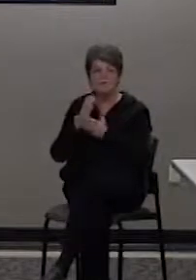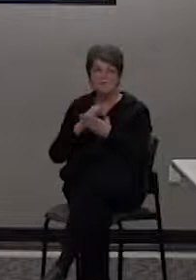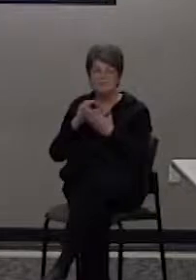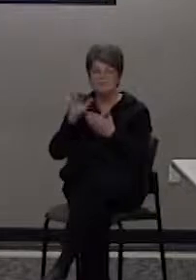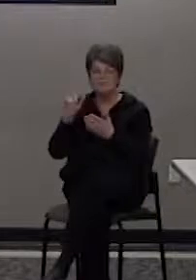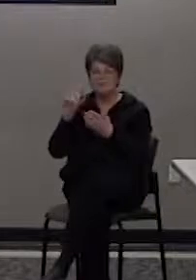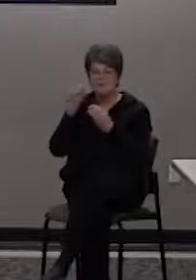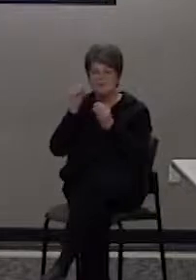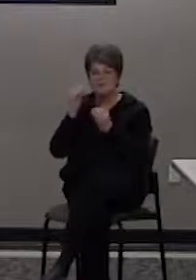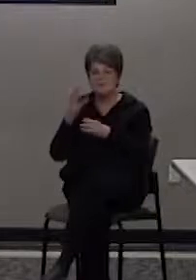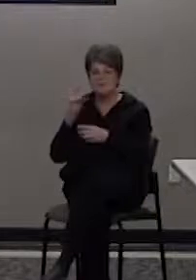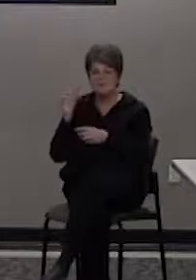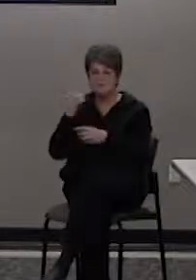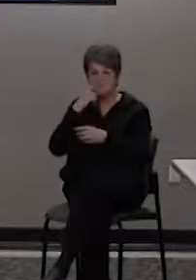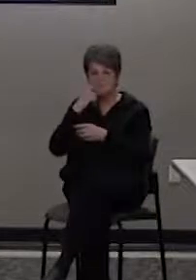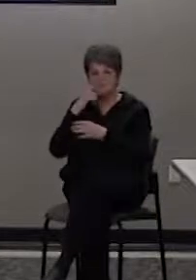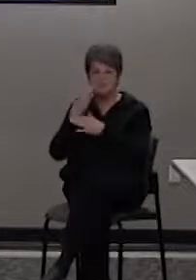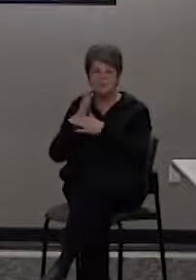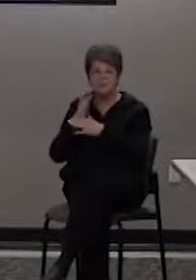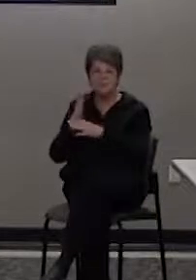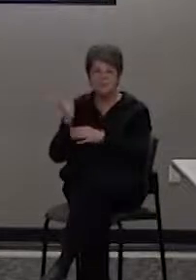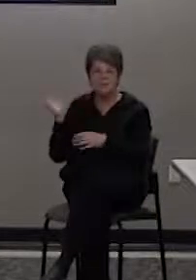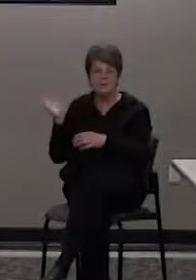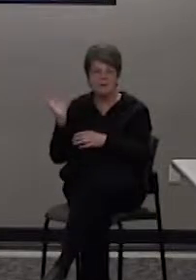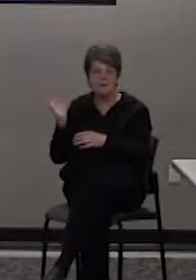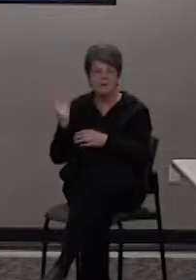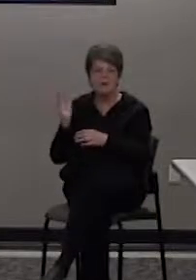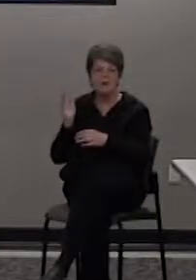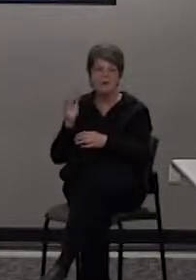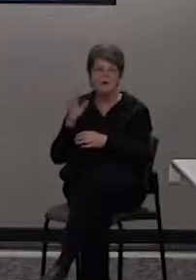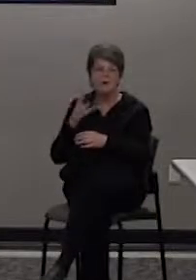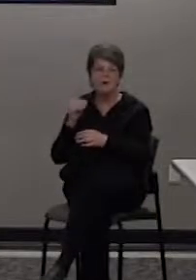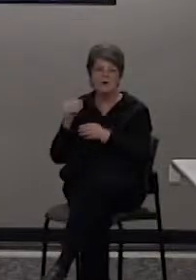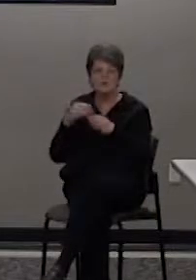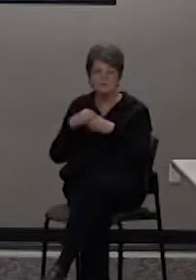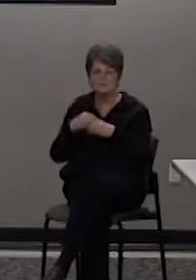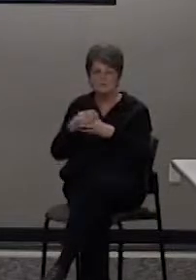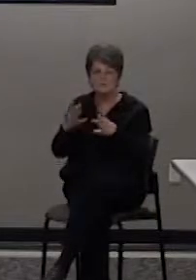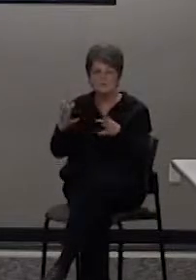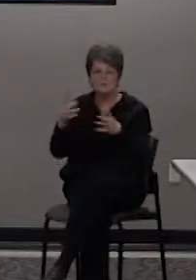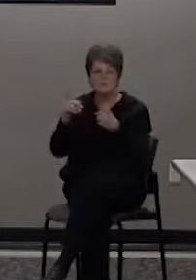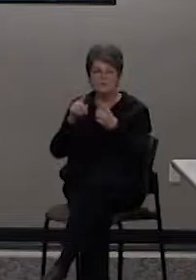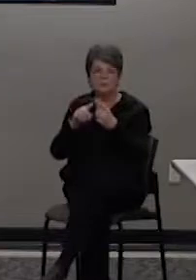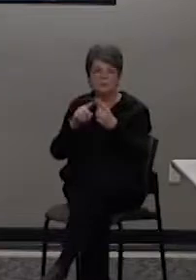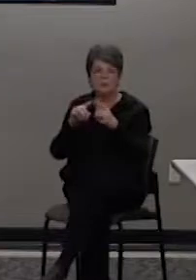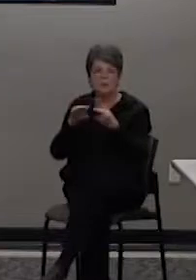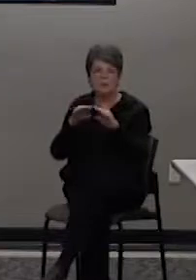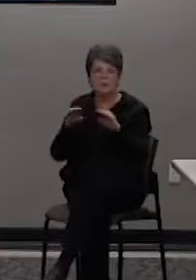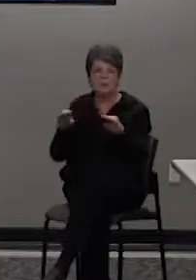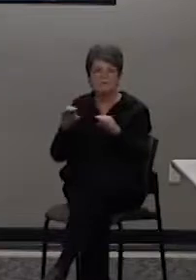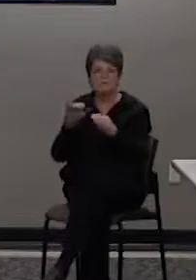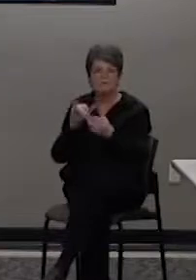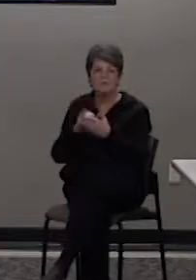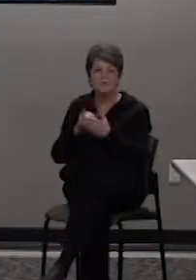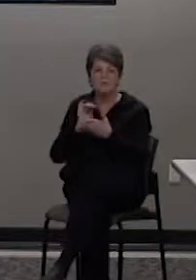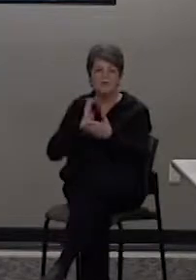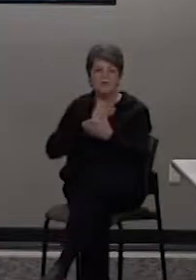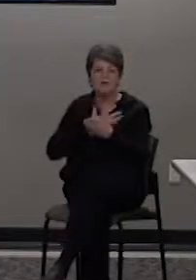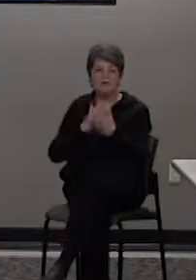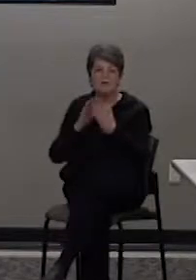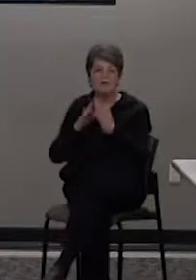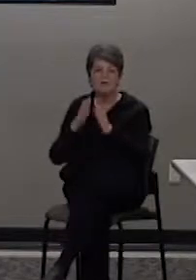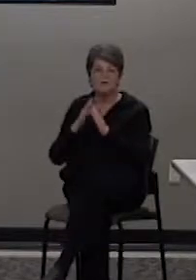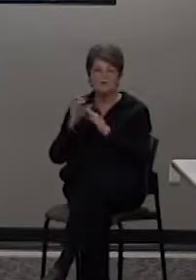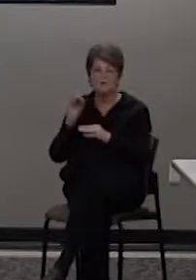information that you just shared there and disseminate it down to a level that our community